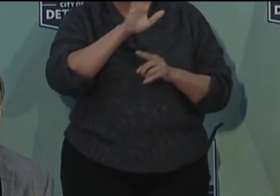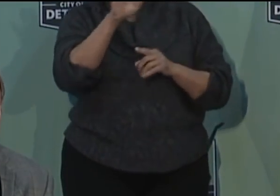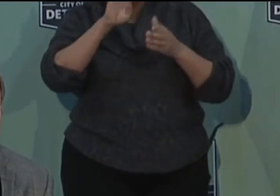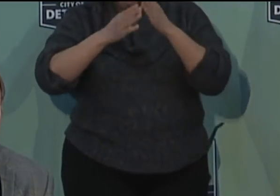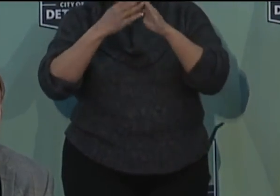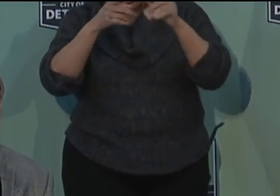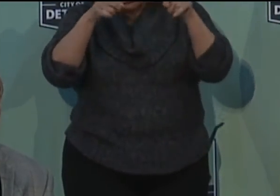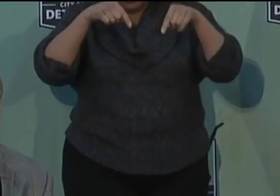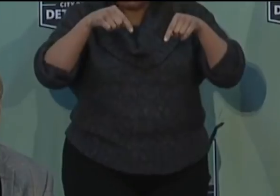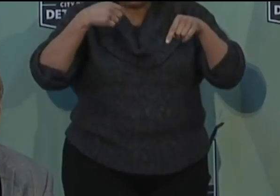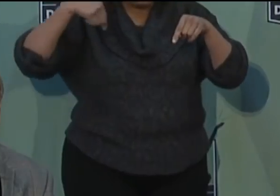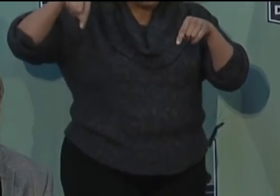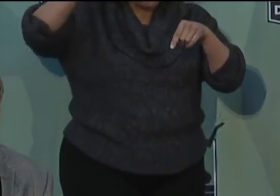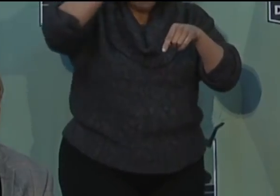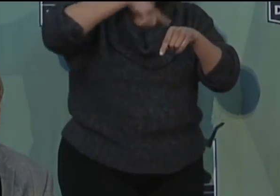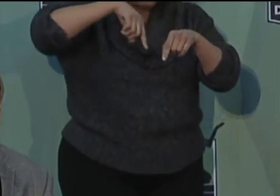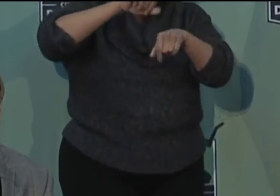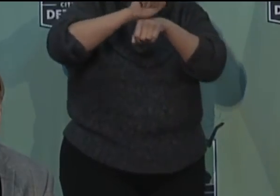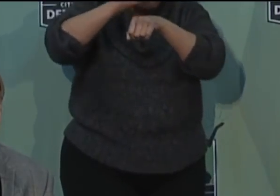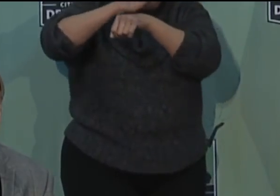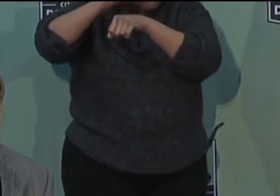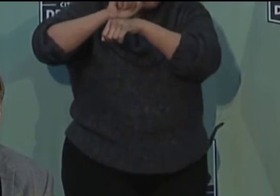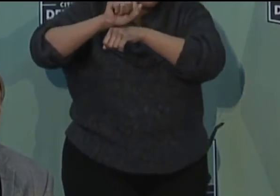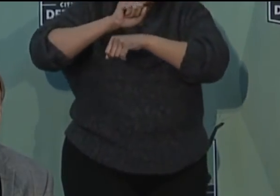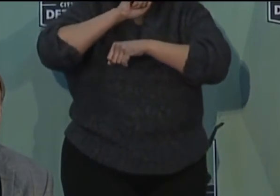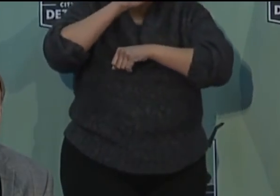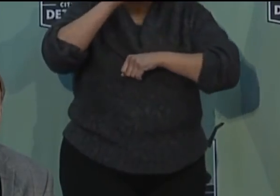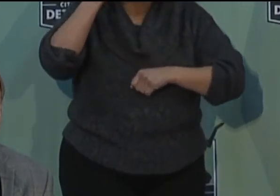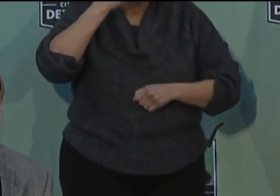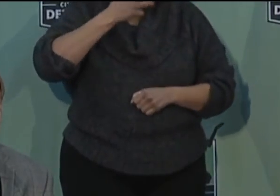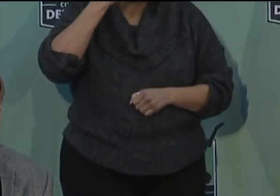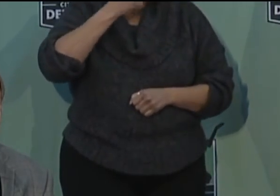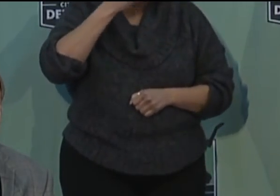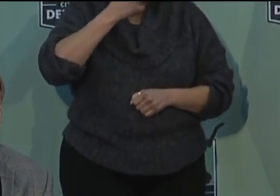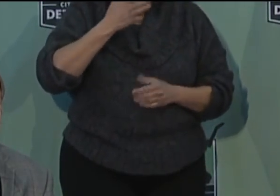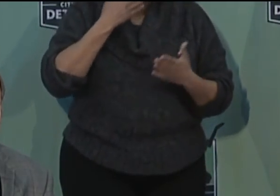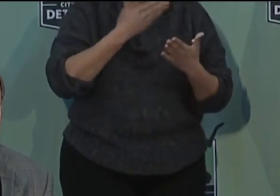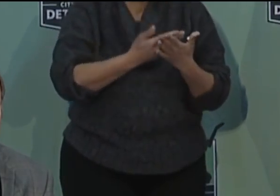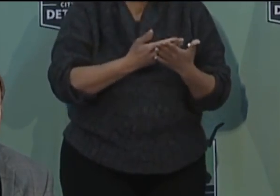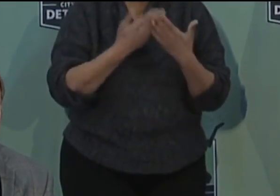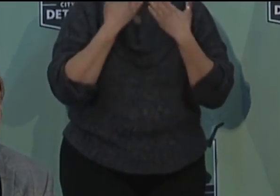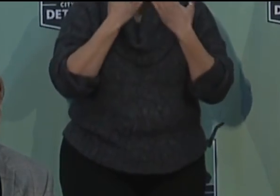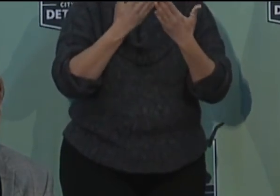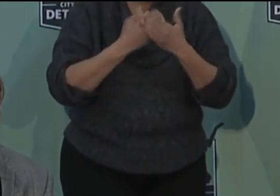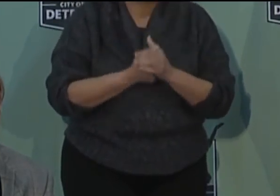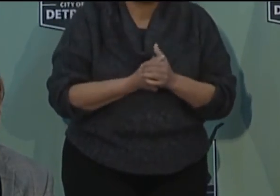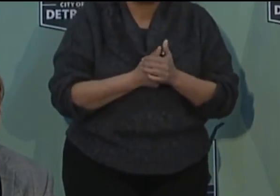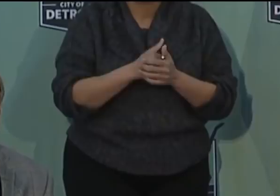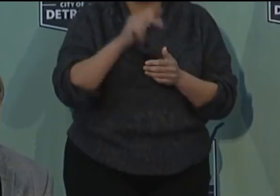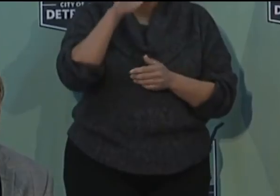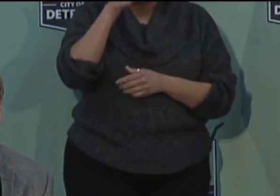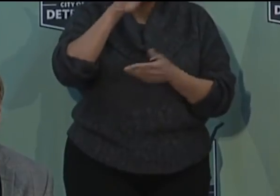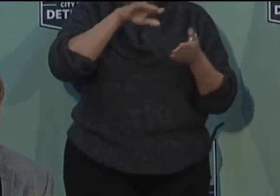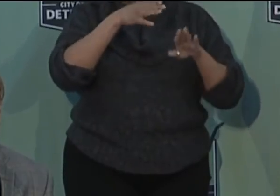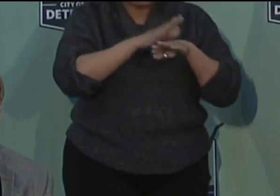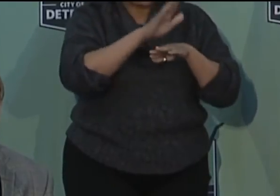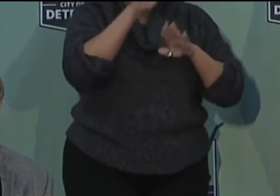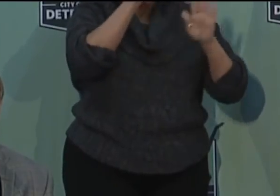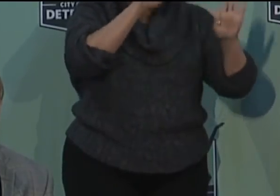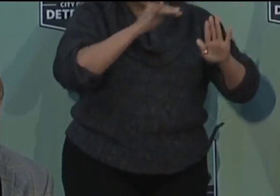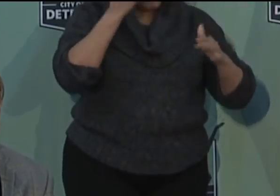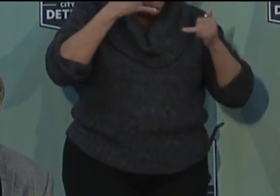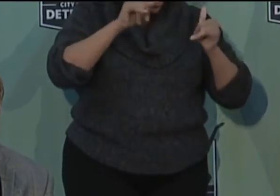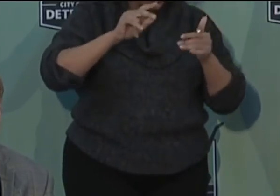making is dramatic. And when you look at 38 deaths on Sunday, if we were still doubling